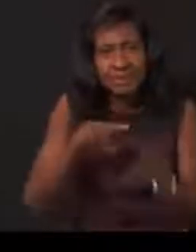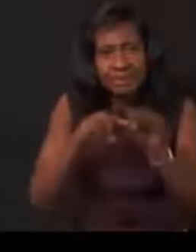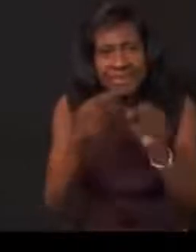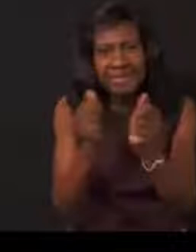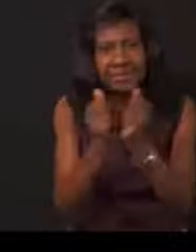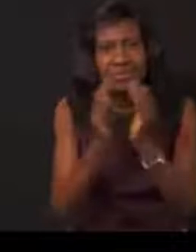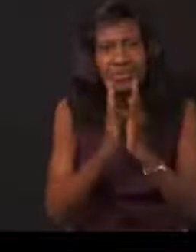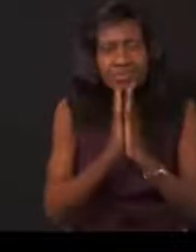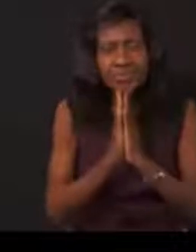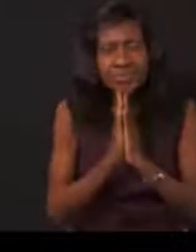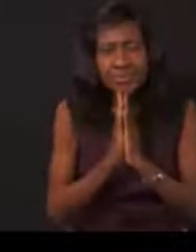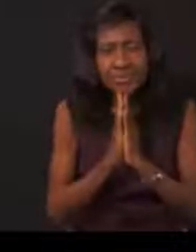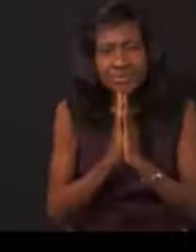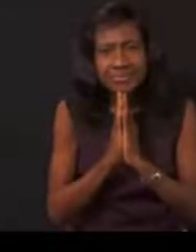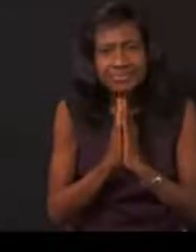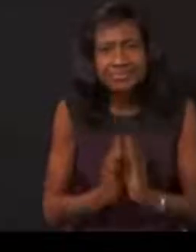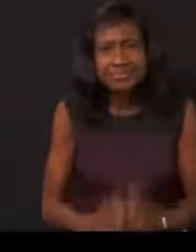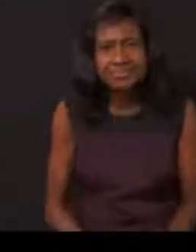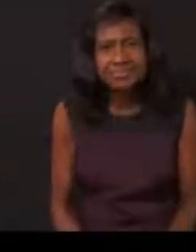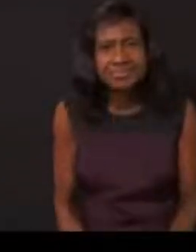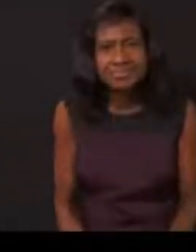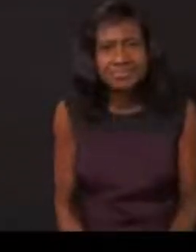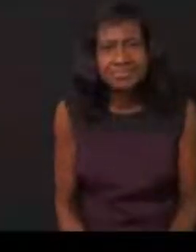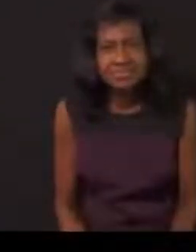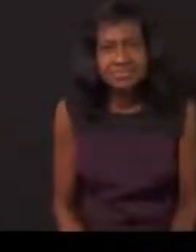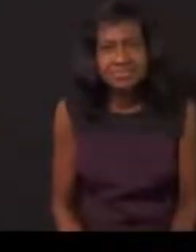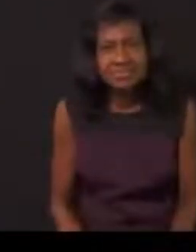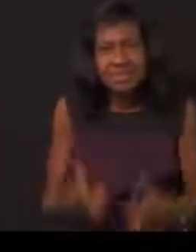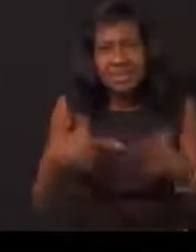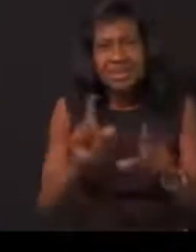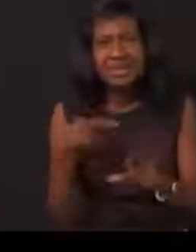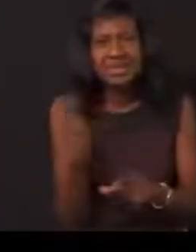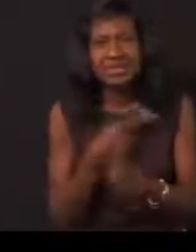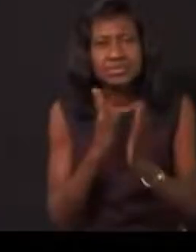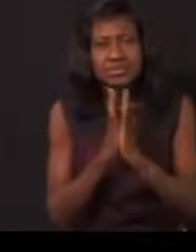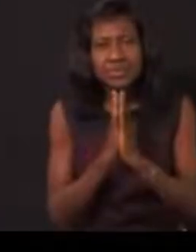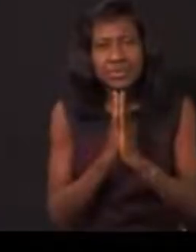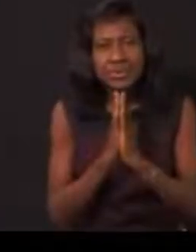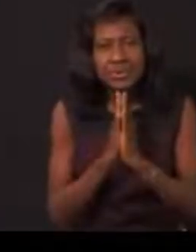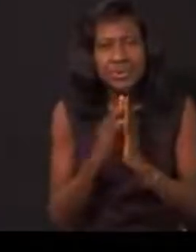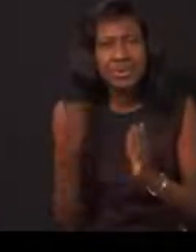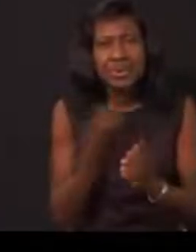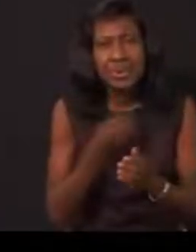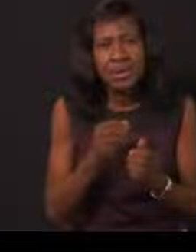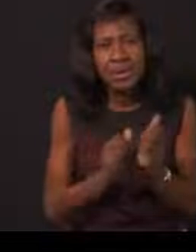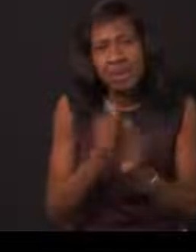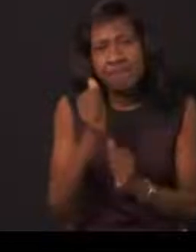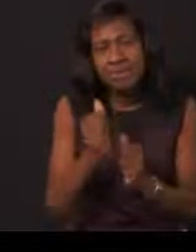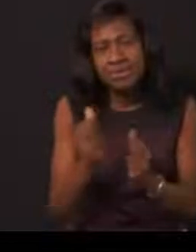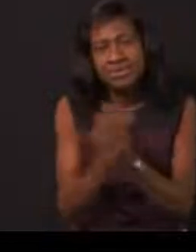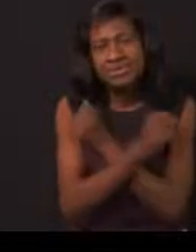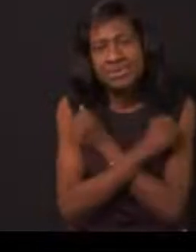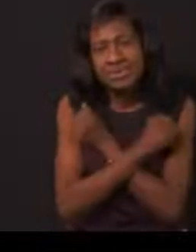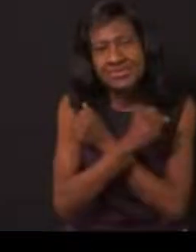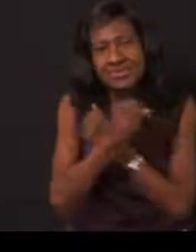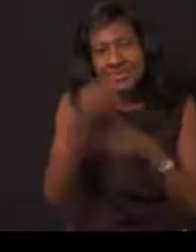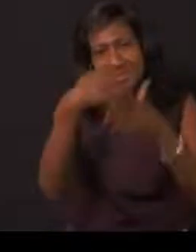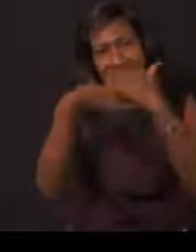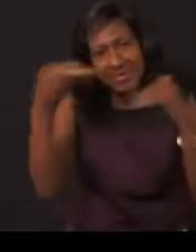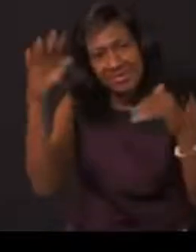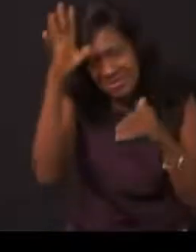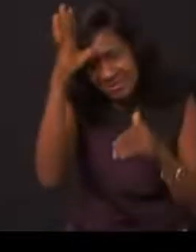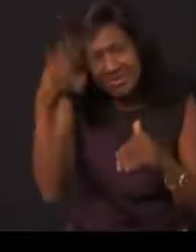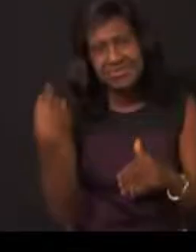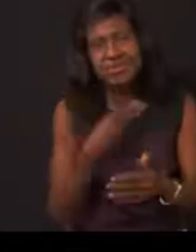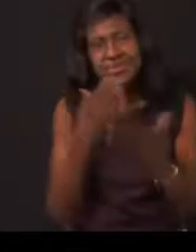with a prayer from Pastor Garrett Haylock. Let us pray. Our most loving Heavenly Father,